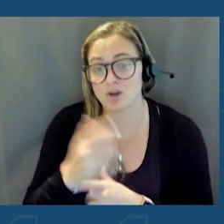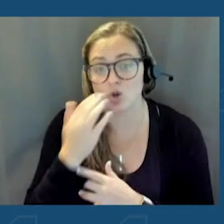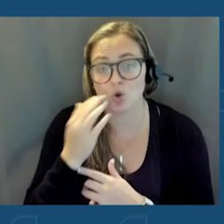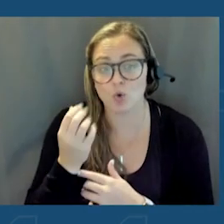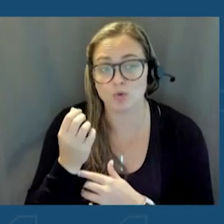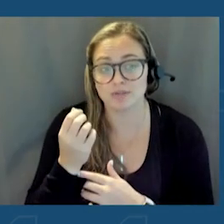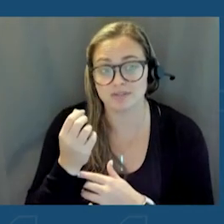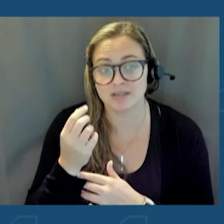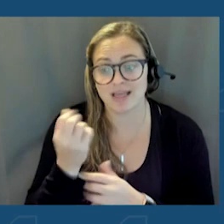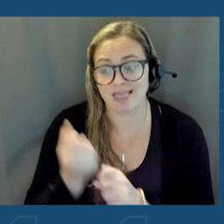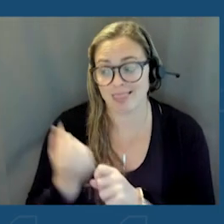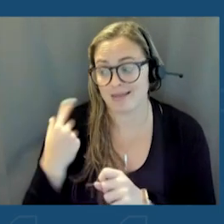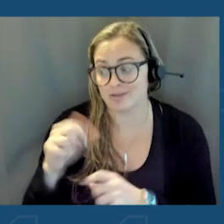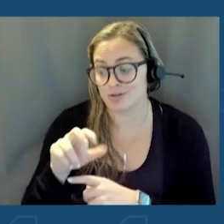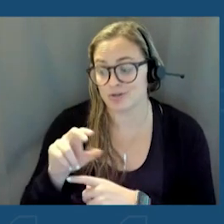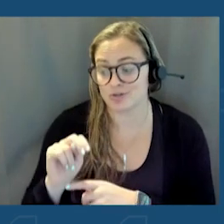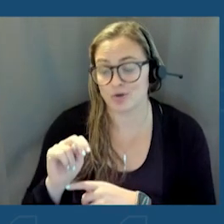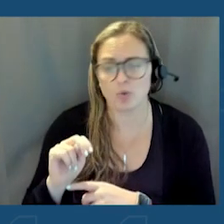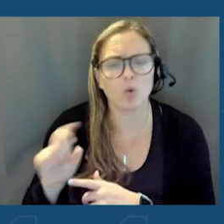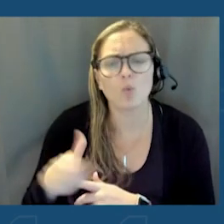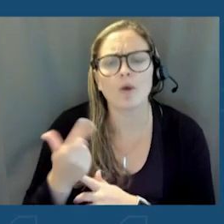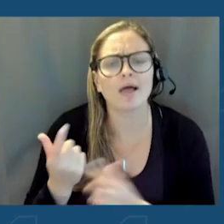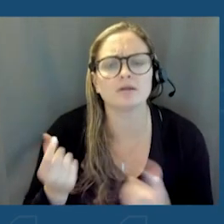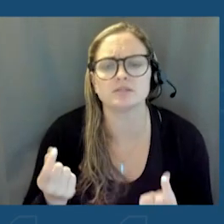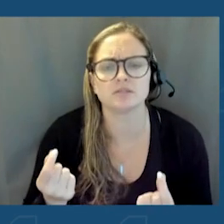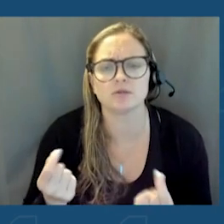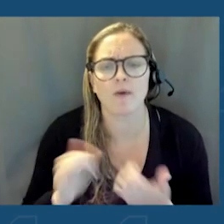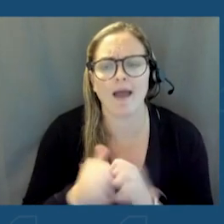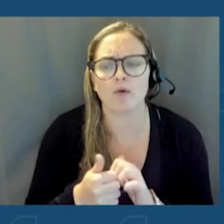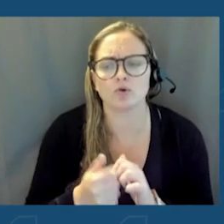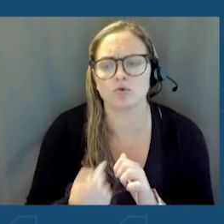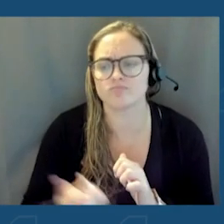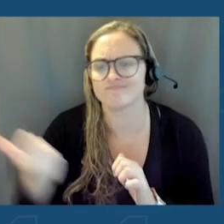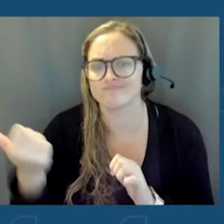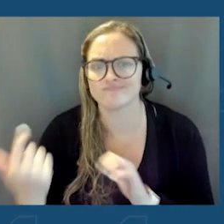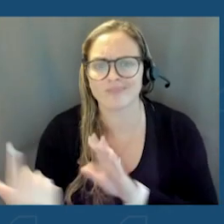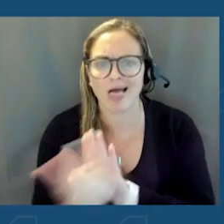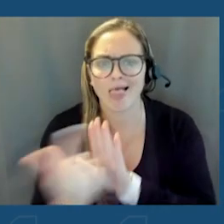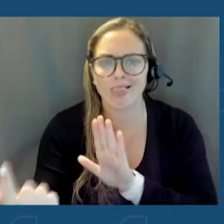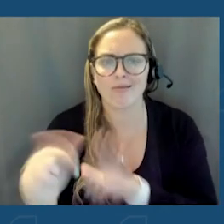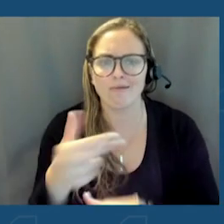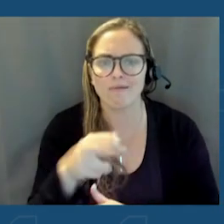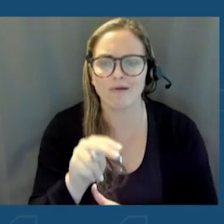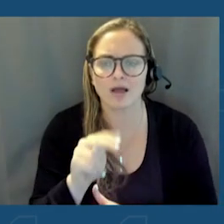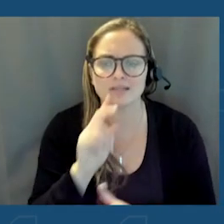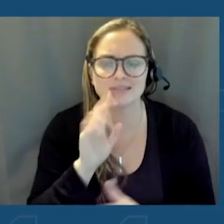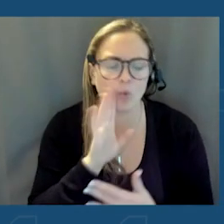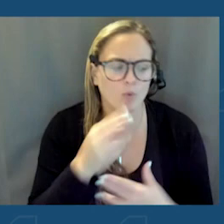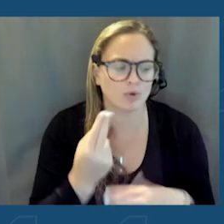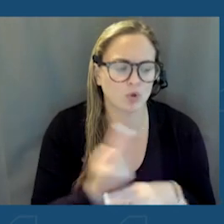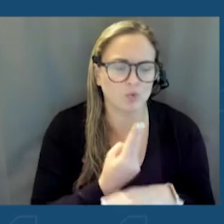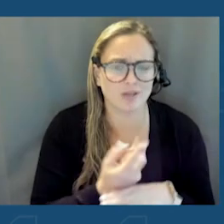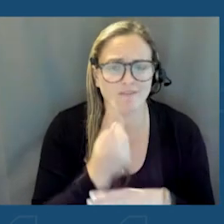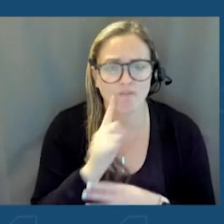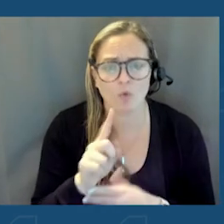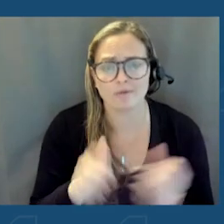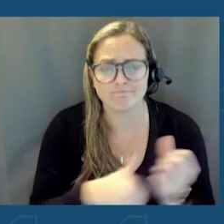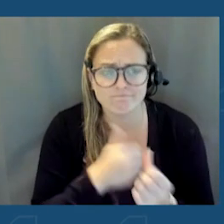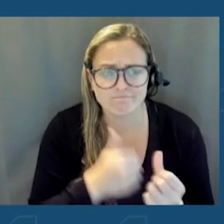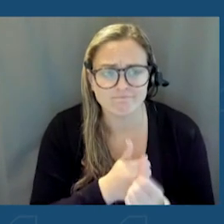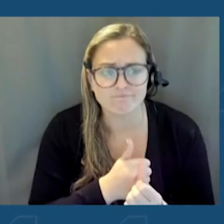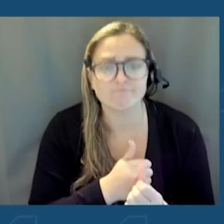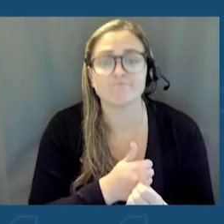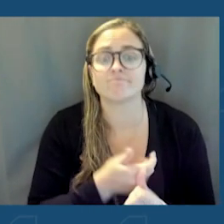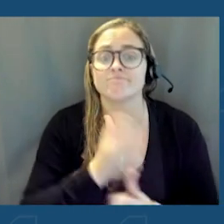I said, what else can we do to get illegal guns out of the hands of people who will use them to harm? And we launched the first